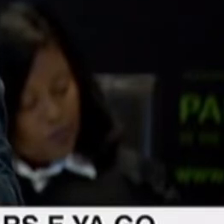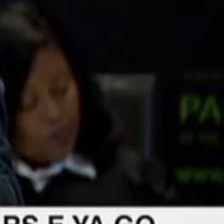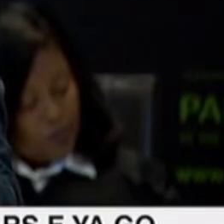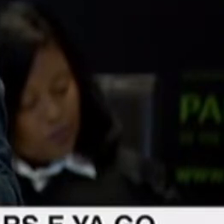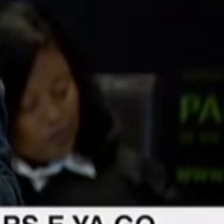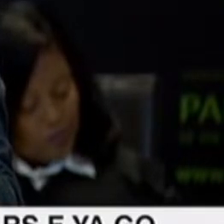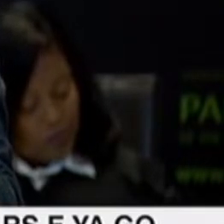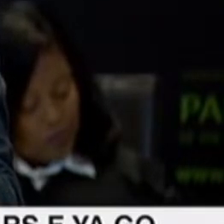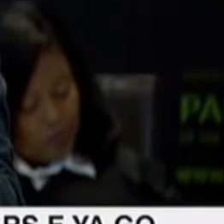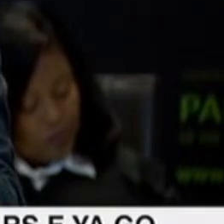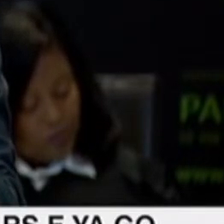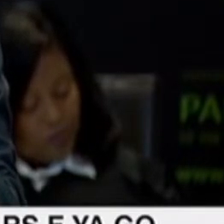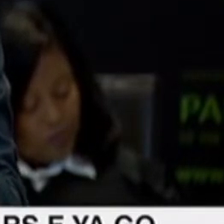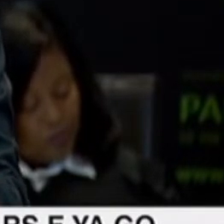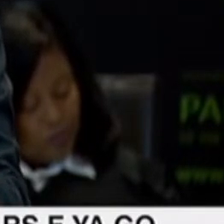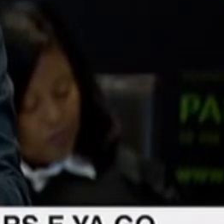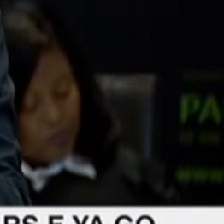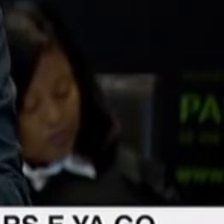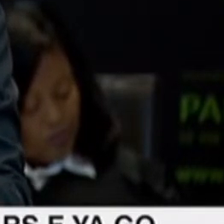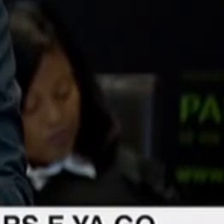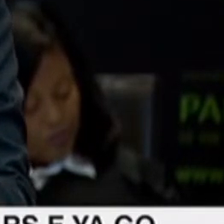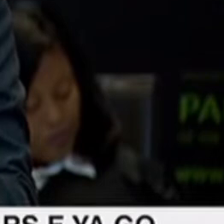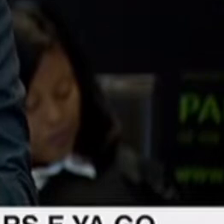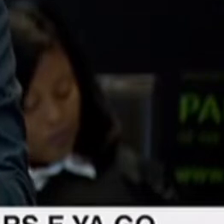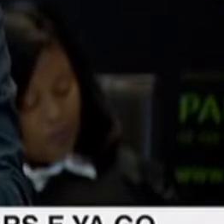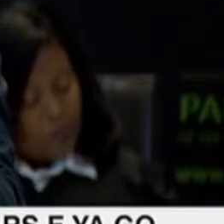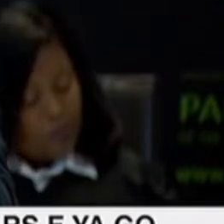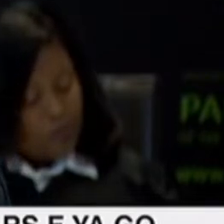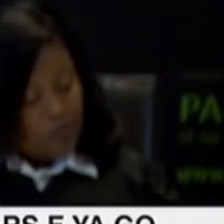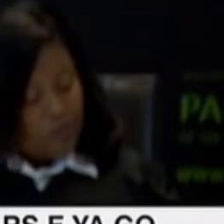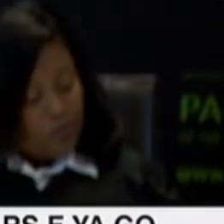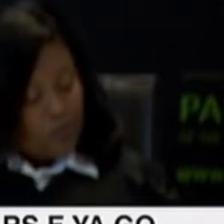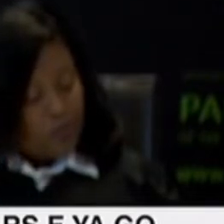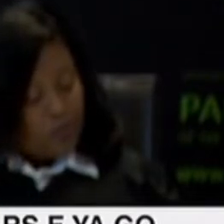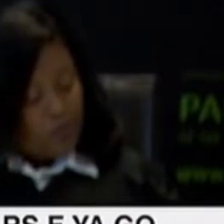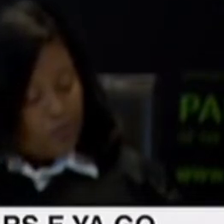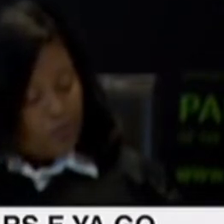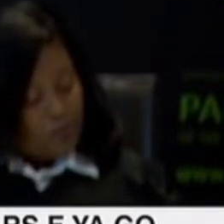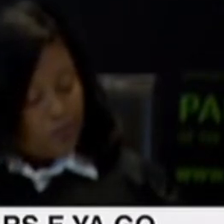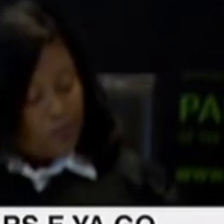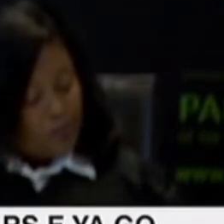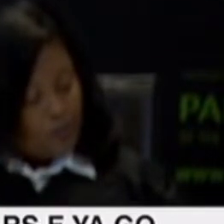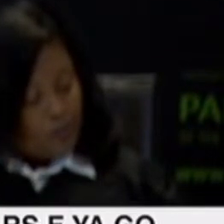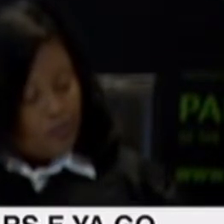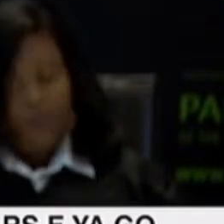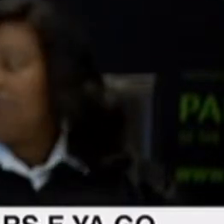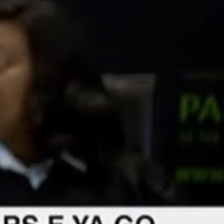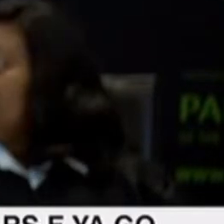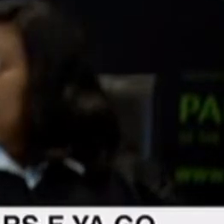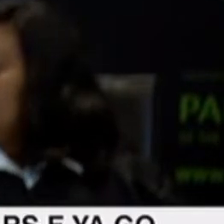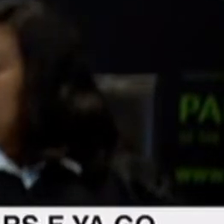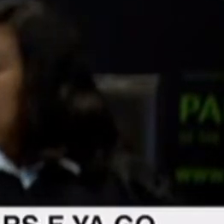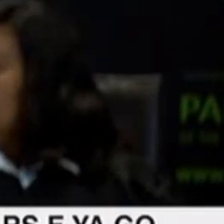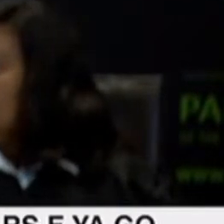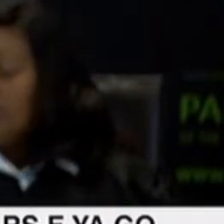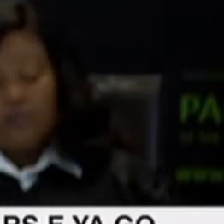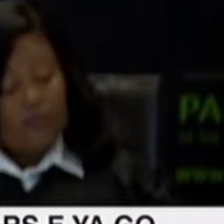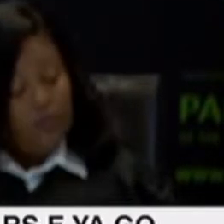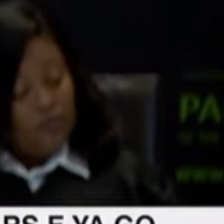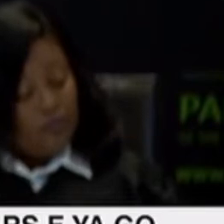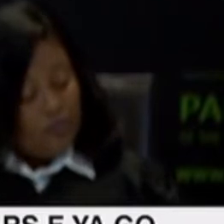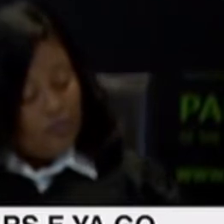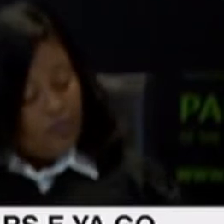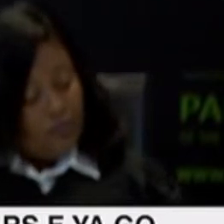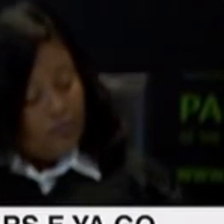accessible saving point will be taxed as income in the year of withdrawal. And after a review and